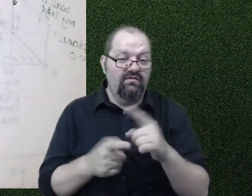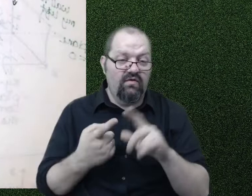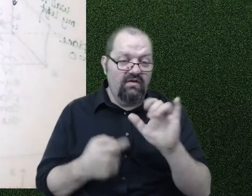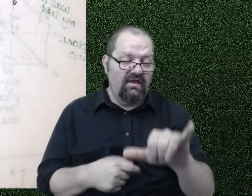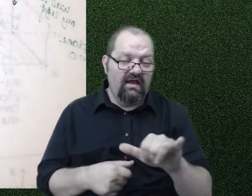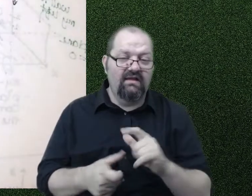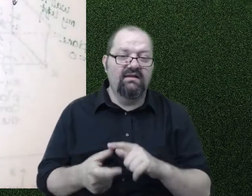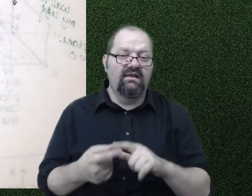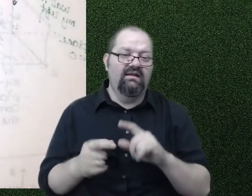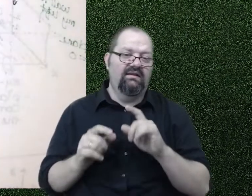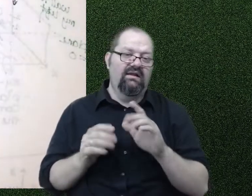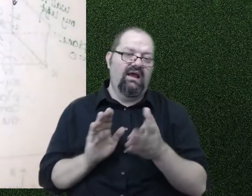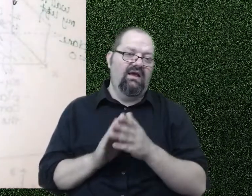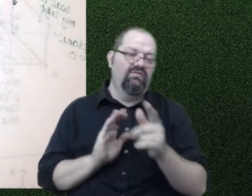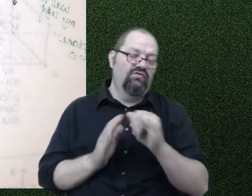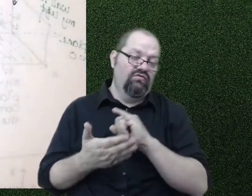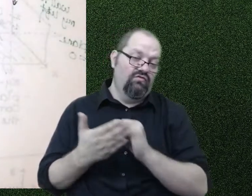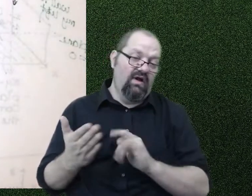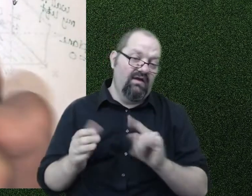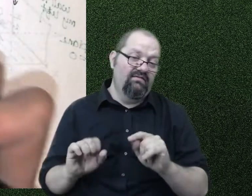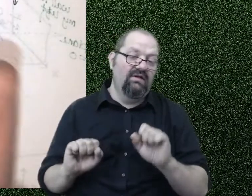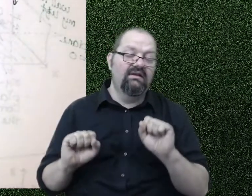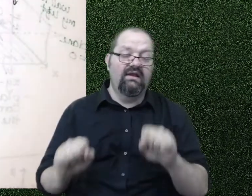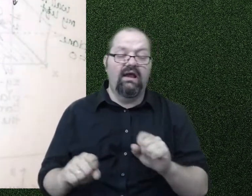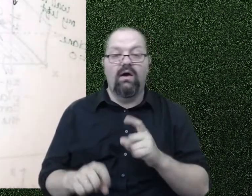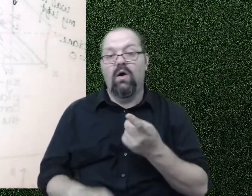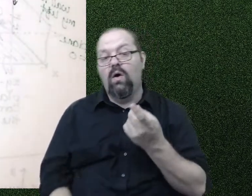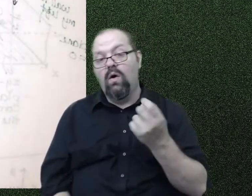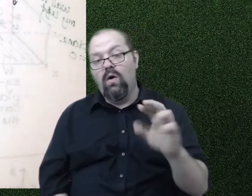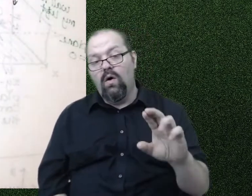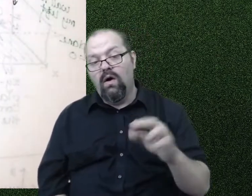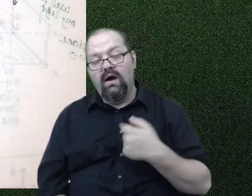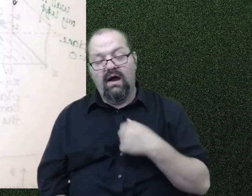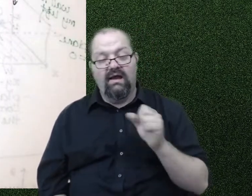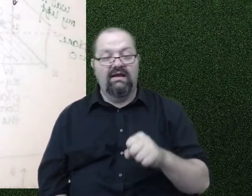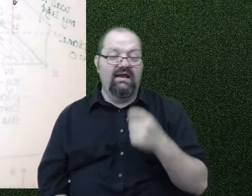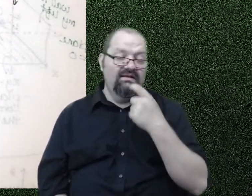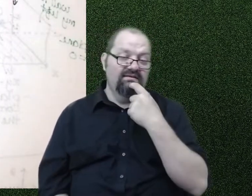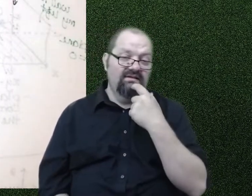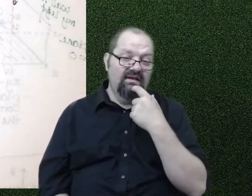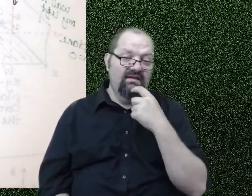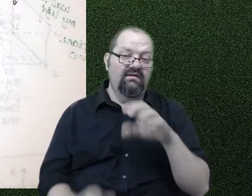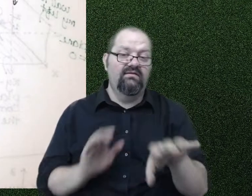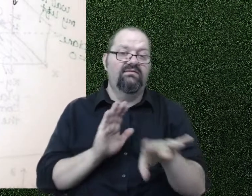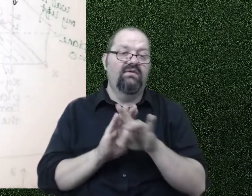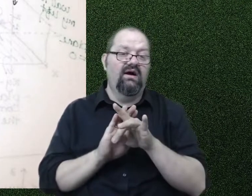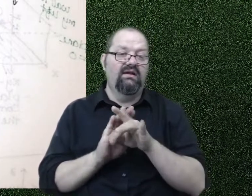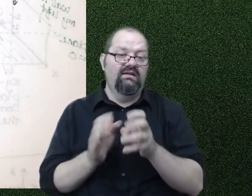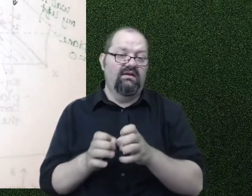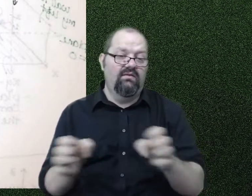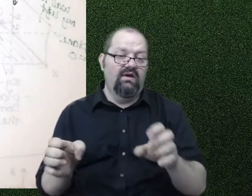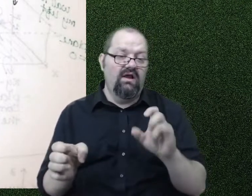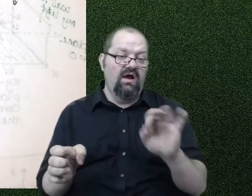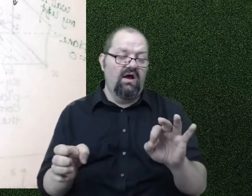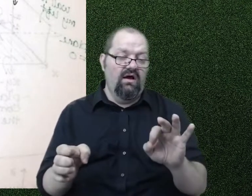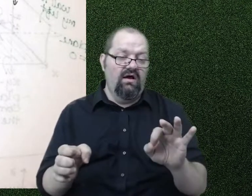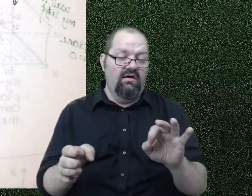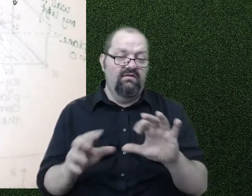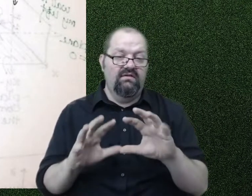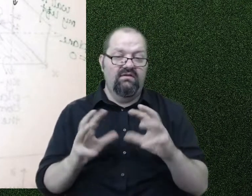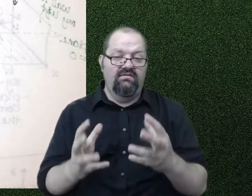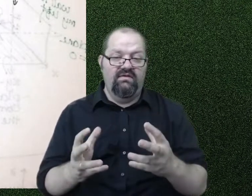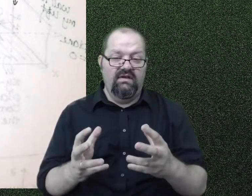ask you to graph it. Or I could say, find the equation of a sphere.